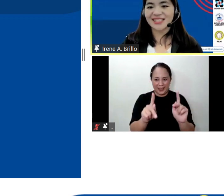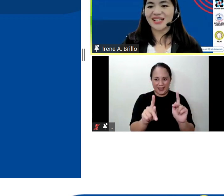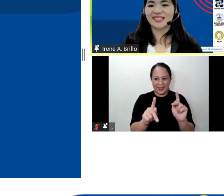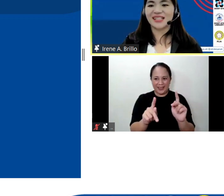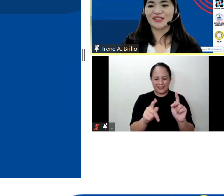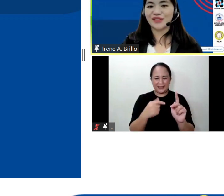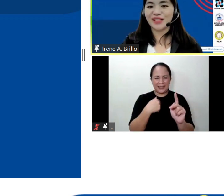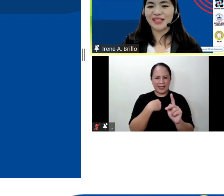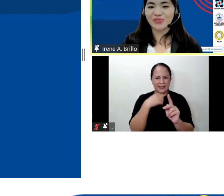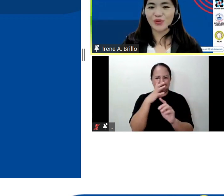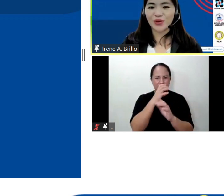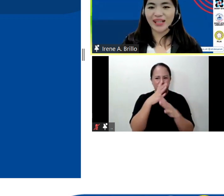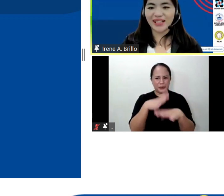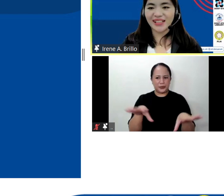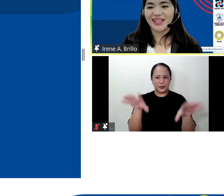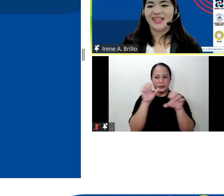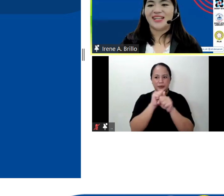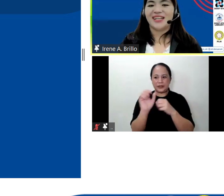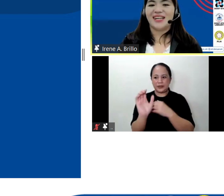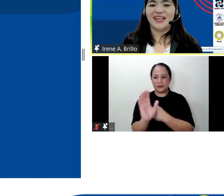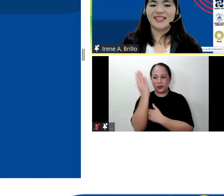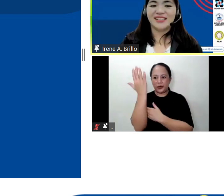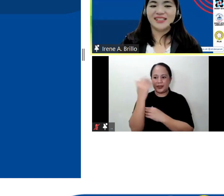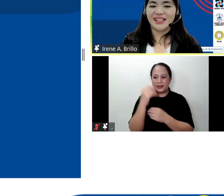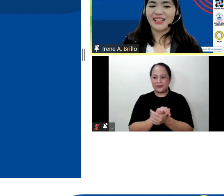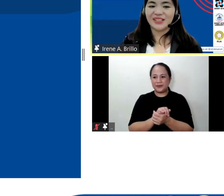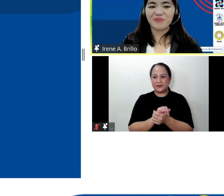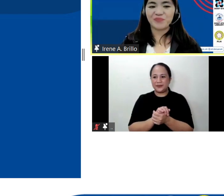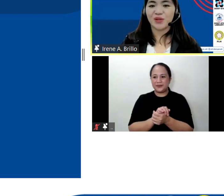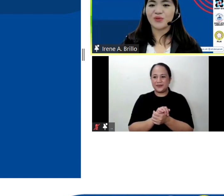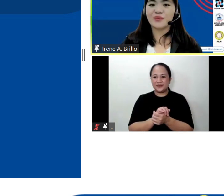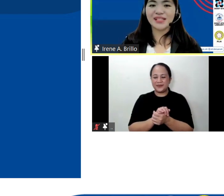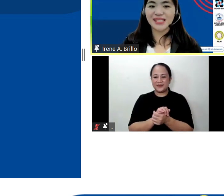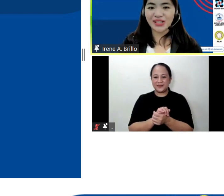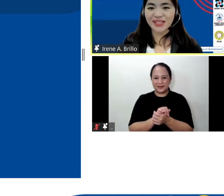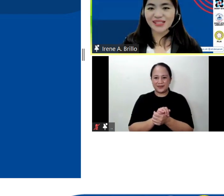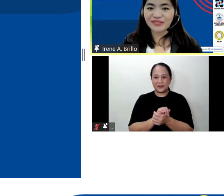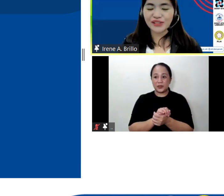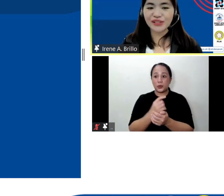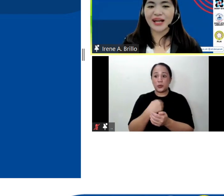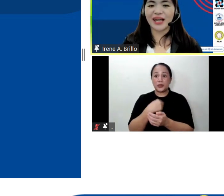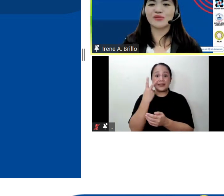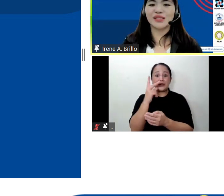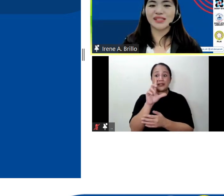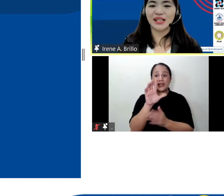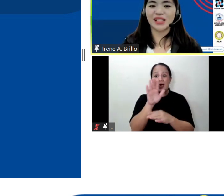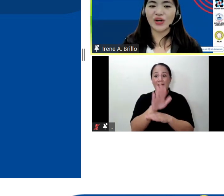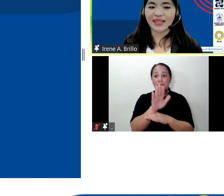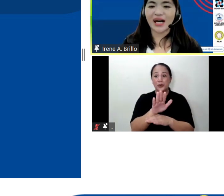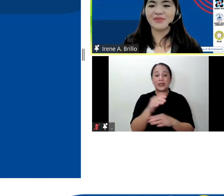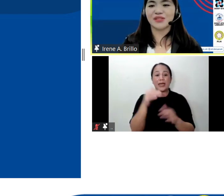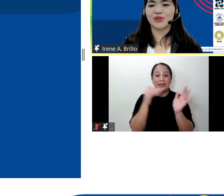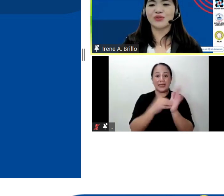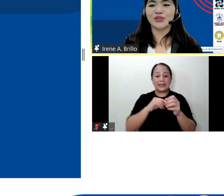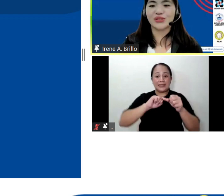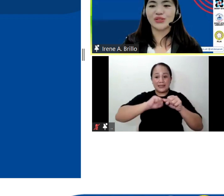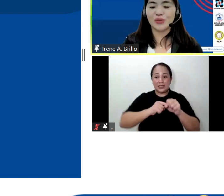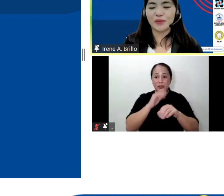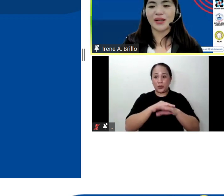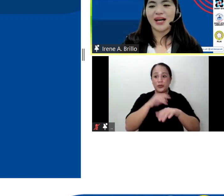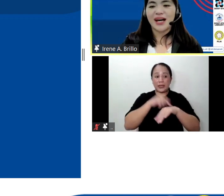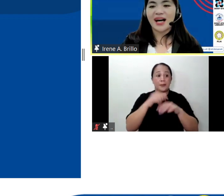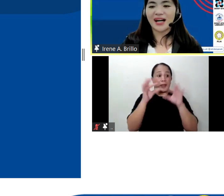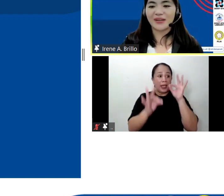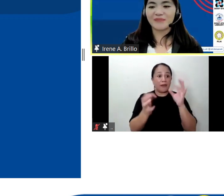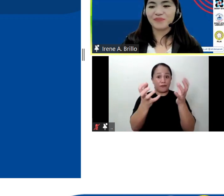guess that's it for this morning, and we will see you this afternoon. Again, we start on time, so kung gusto niyo